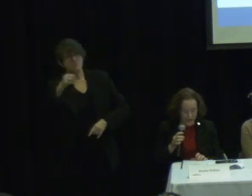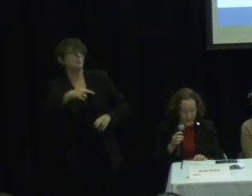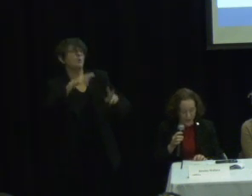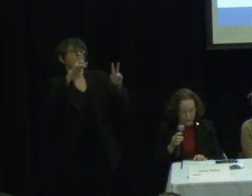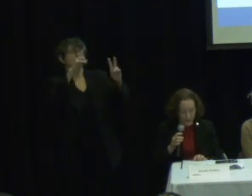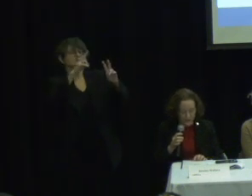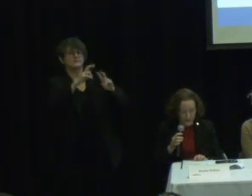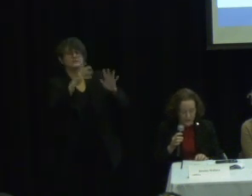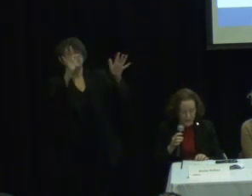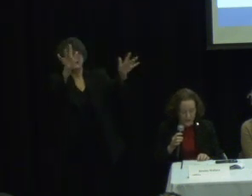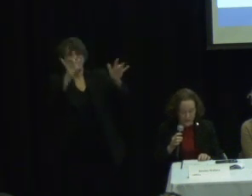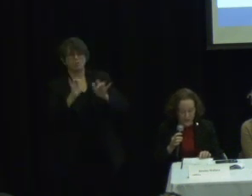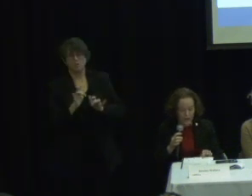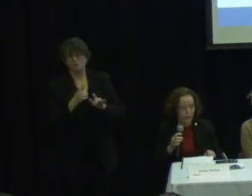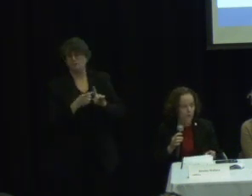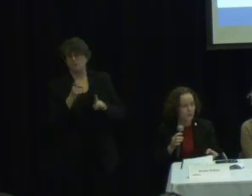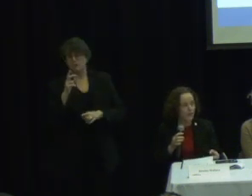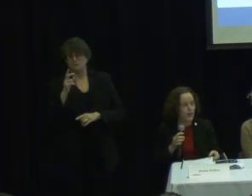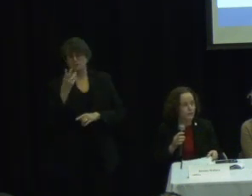from